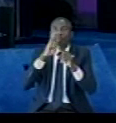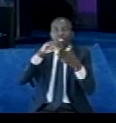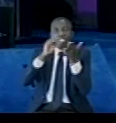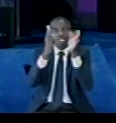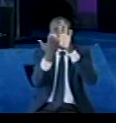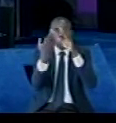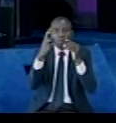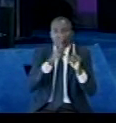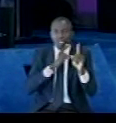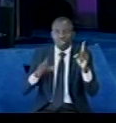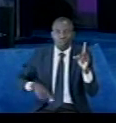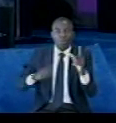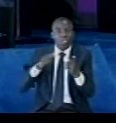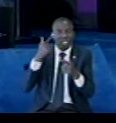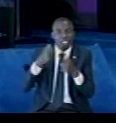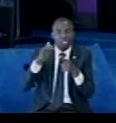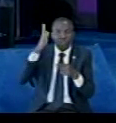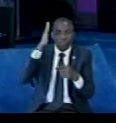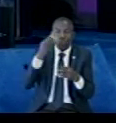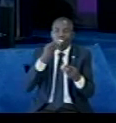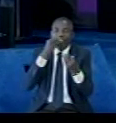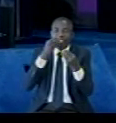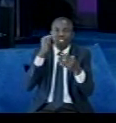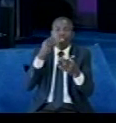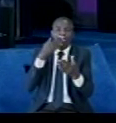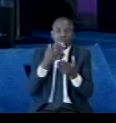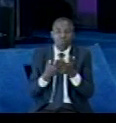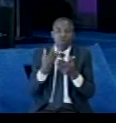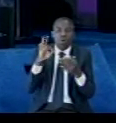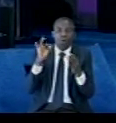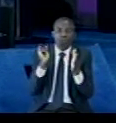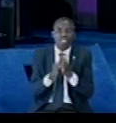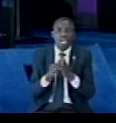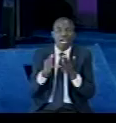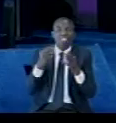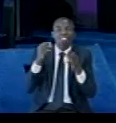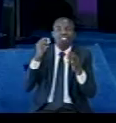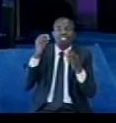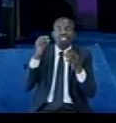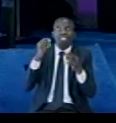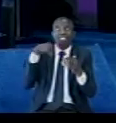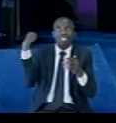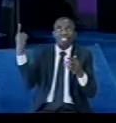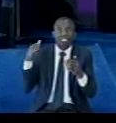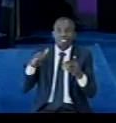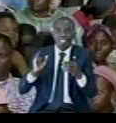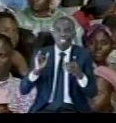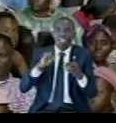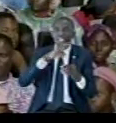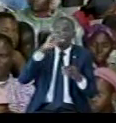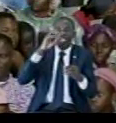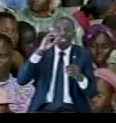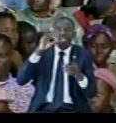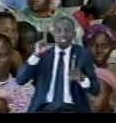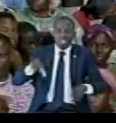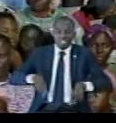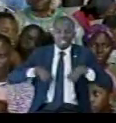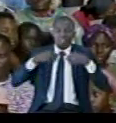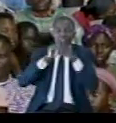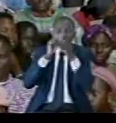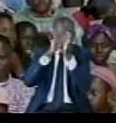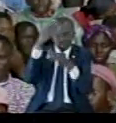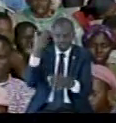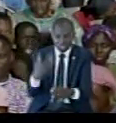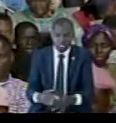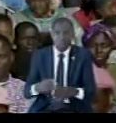the Lord and you'll eat the good of that eternal, everlasting land in Jesus'